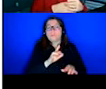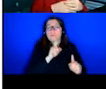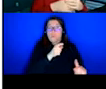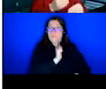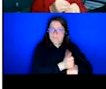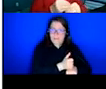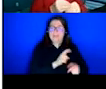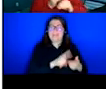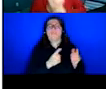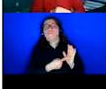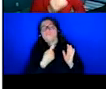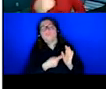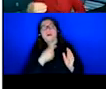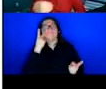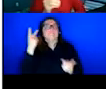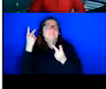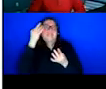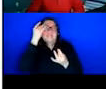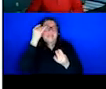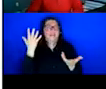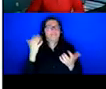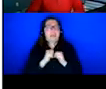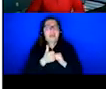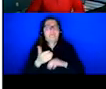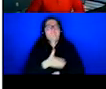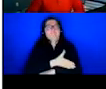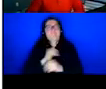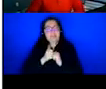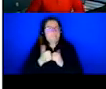every so often reflect on it to see how you can build on that as well.